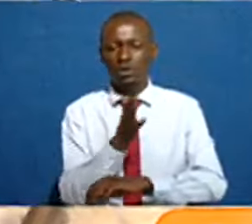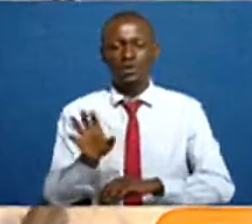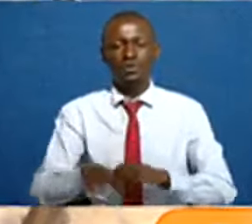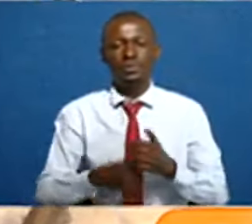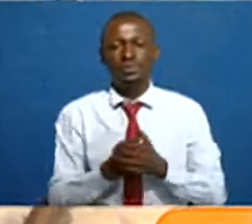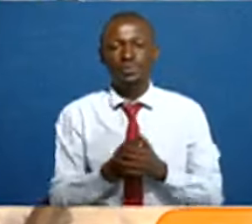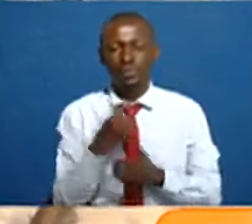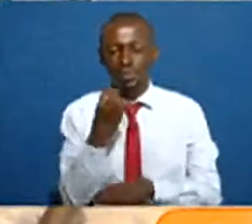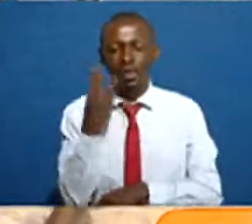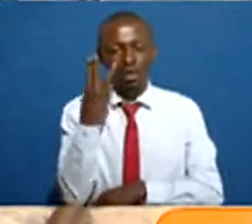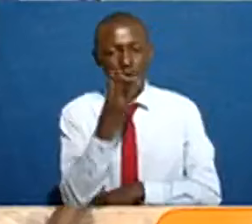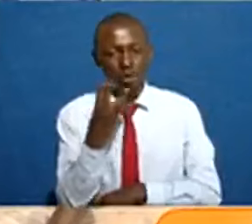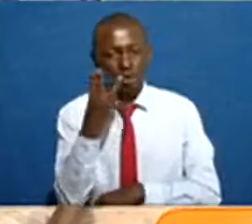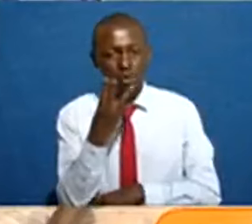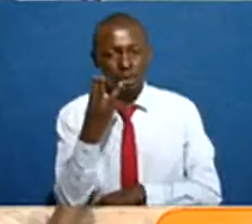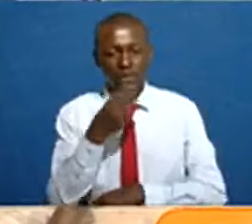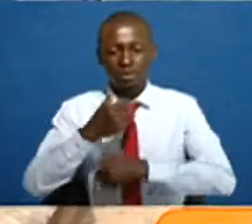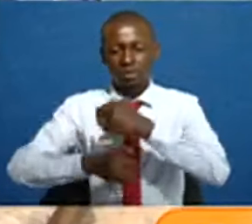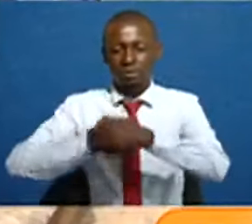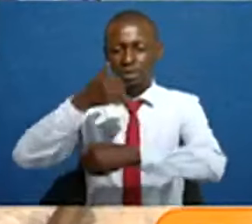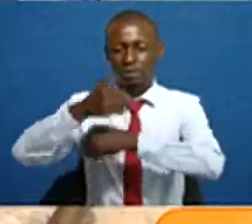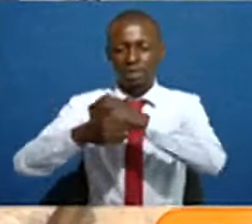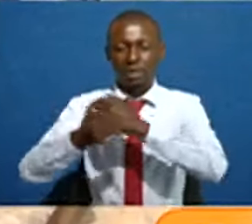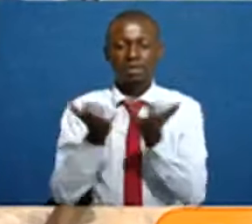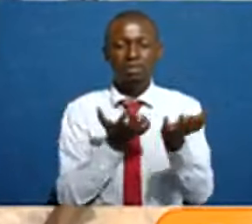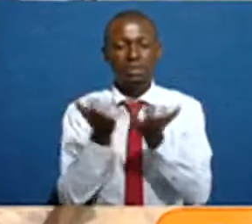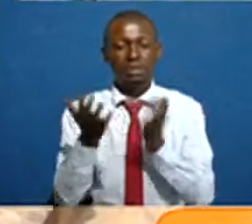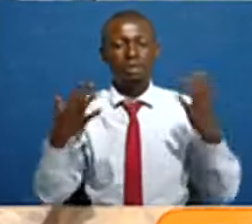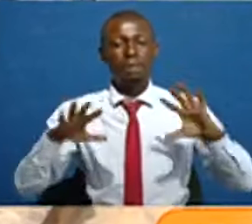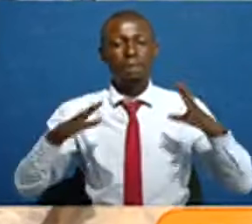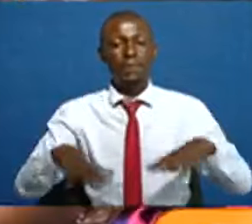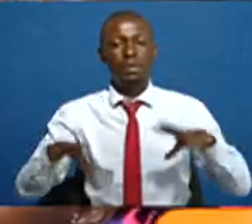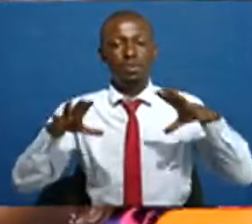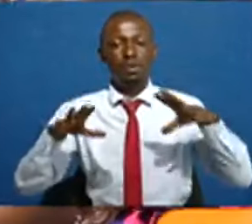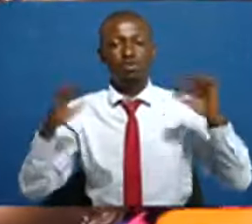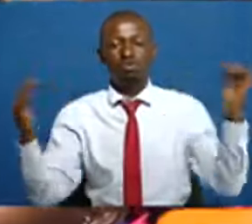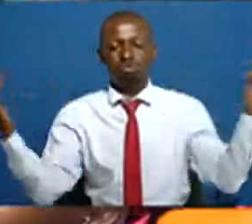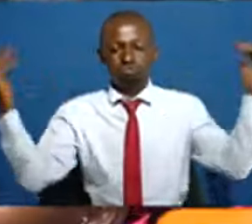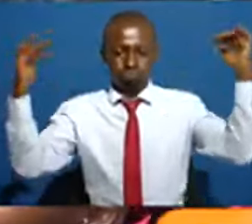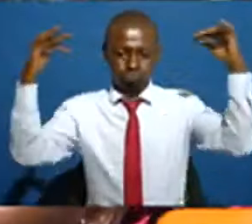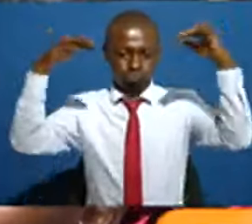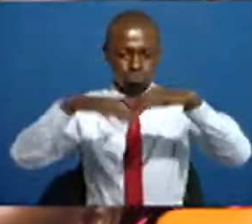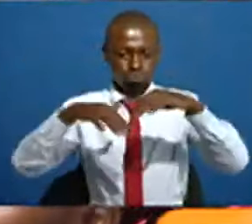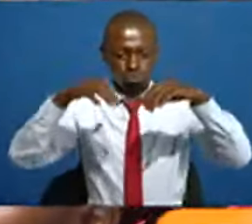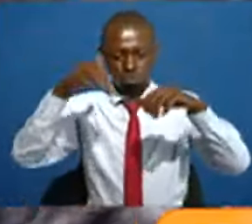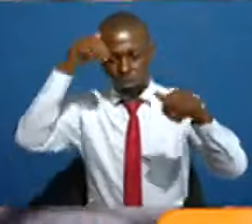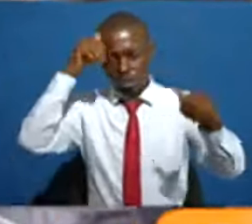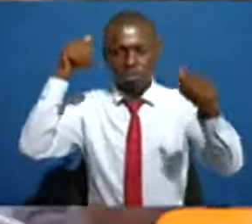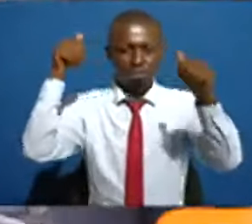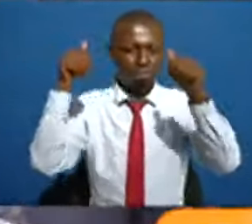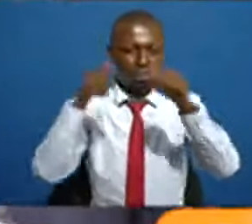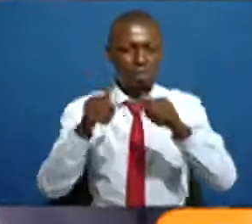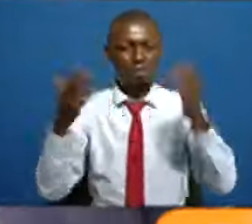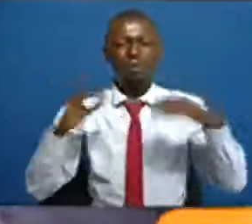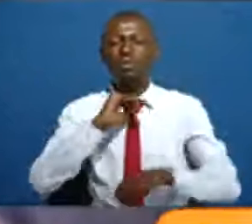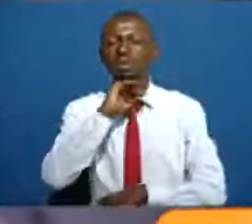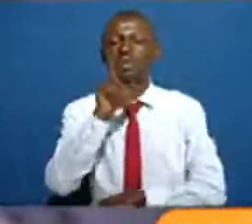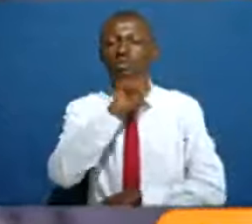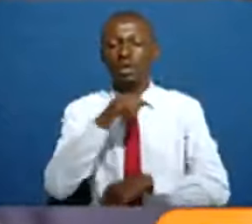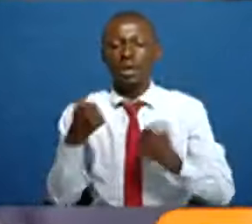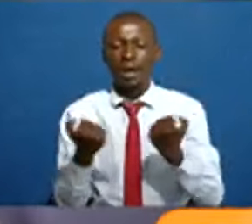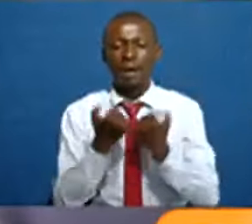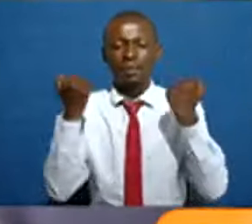On Wednesday, the Sunbeam Business community gathered in solemnity to honor the lives lost during the looting and arson attack that